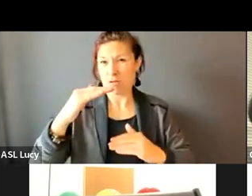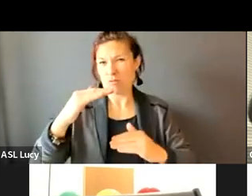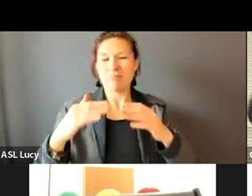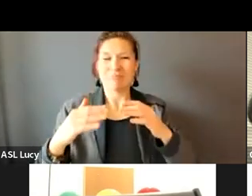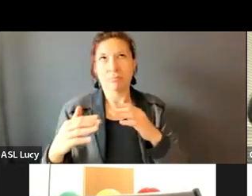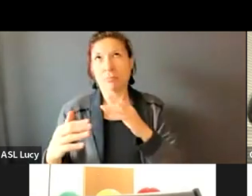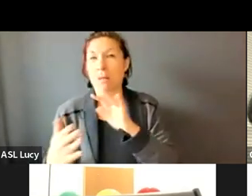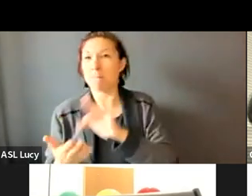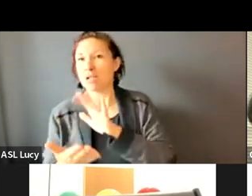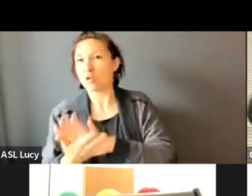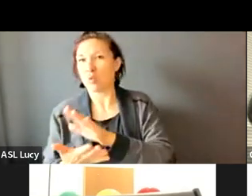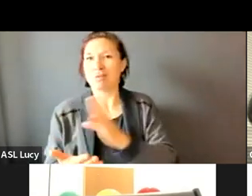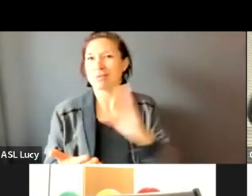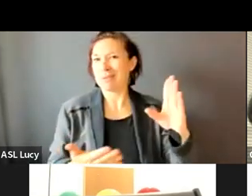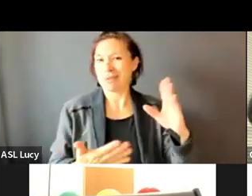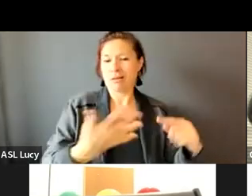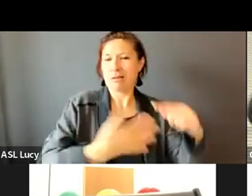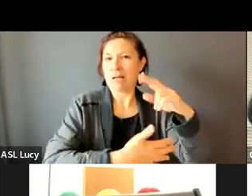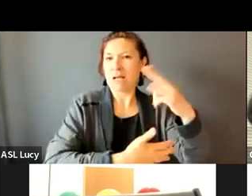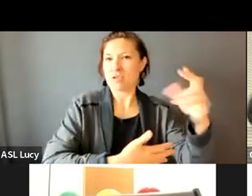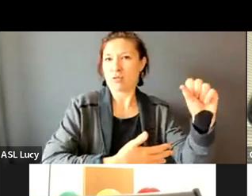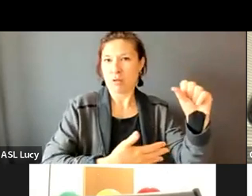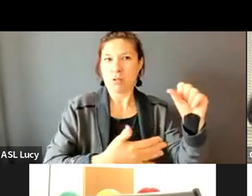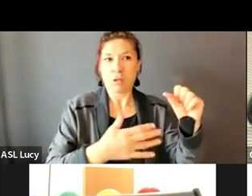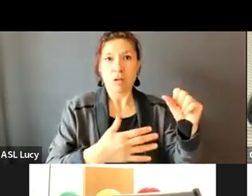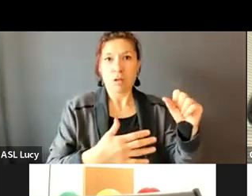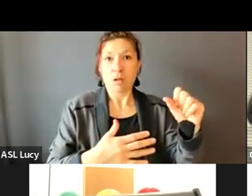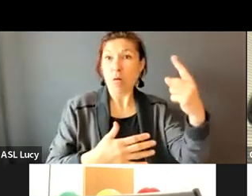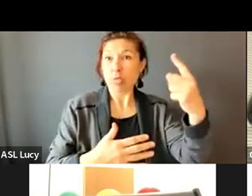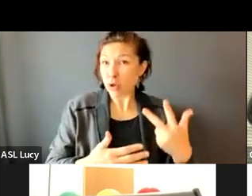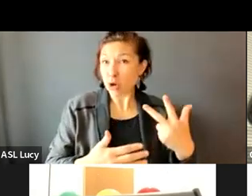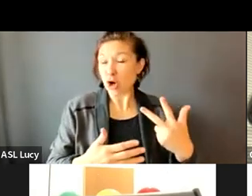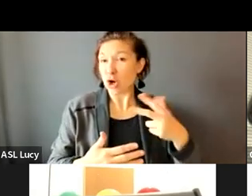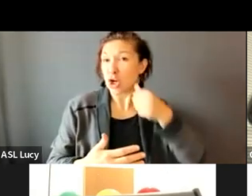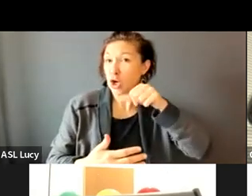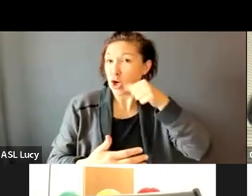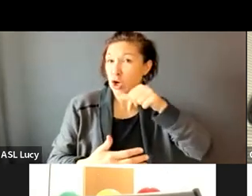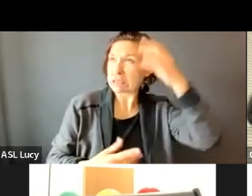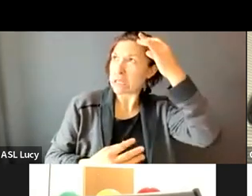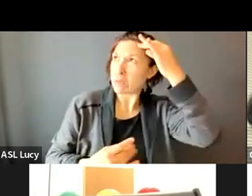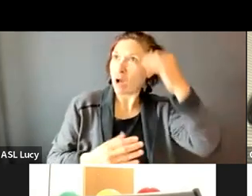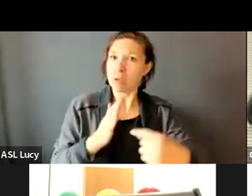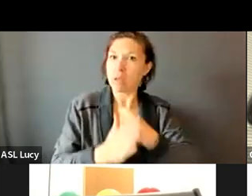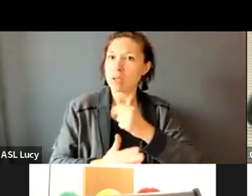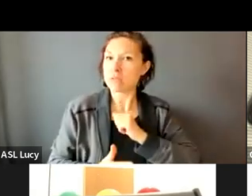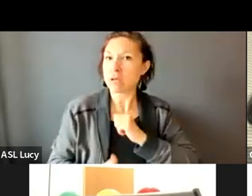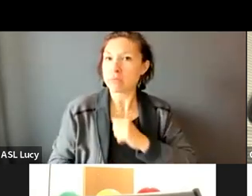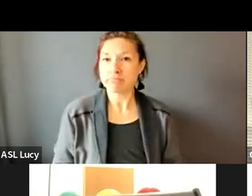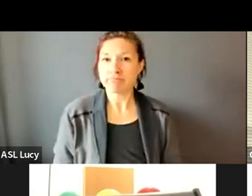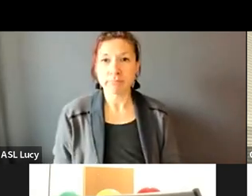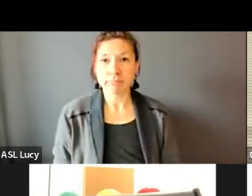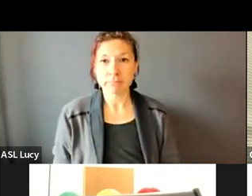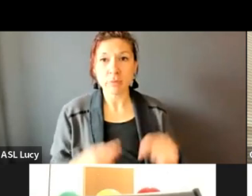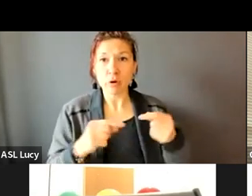ages uh having having active thought of suicide and so far um with um